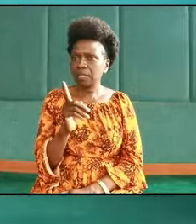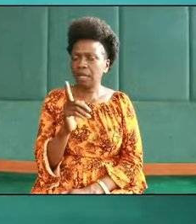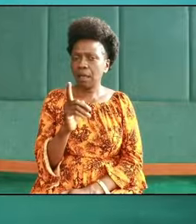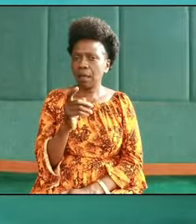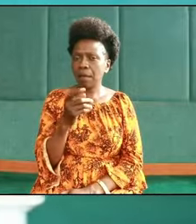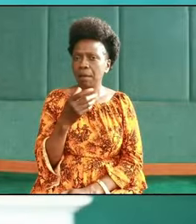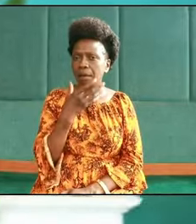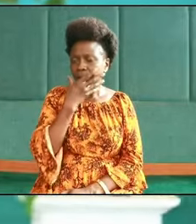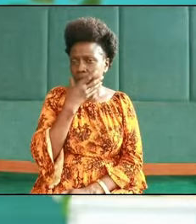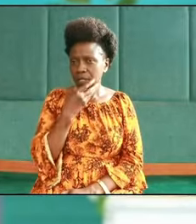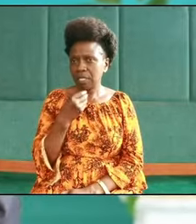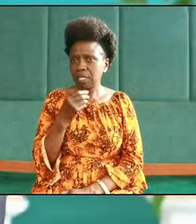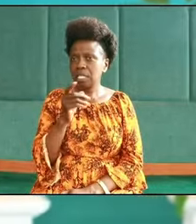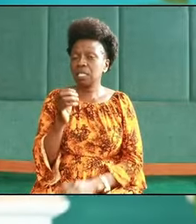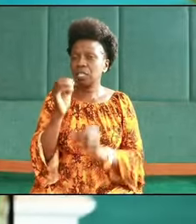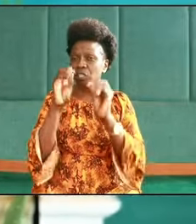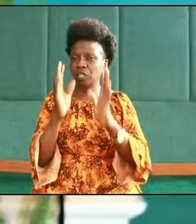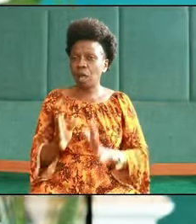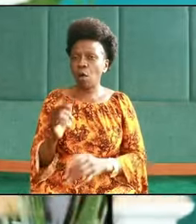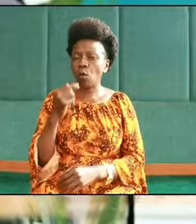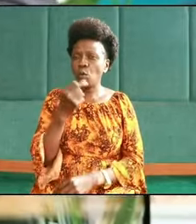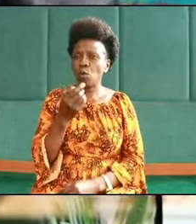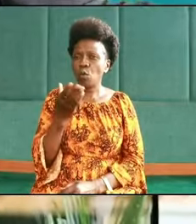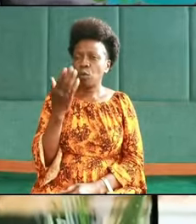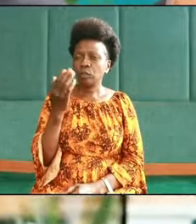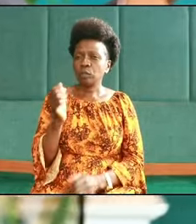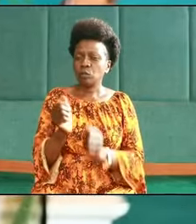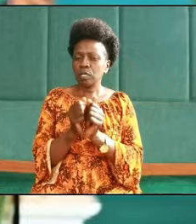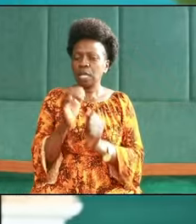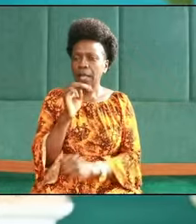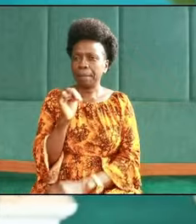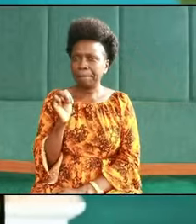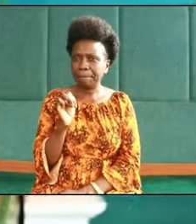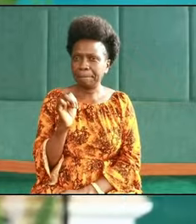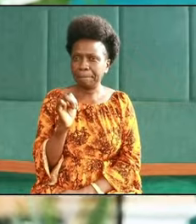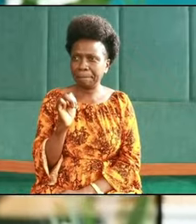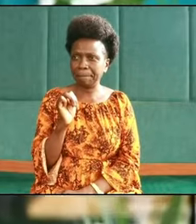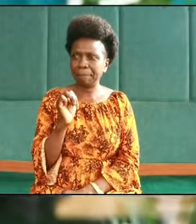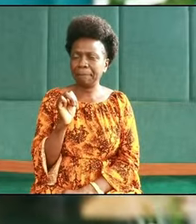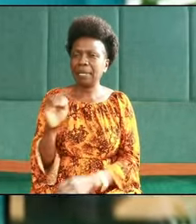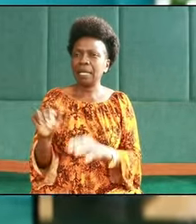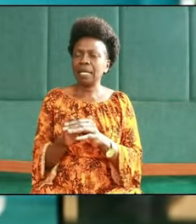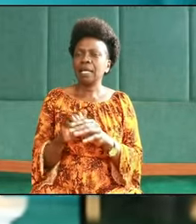by this priest, this teacher who was with him, a rabbi.